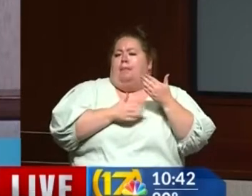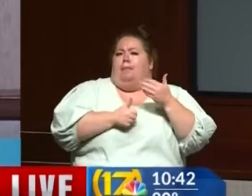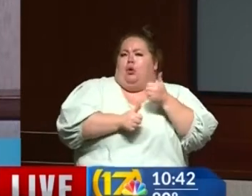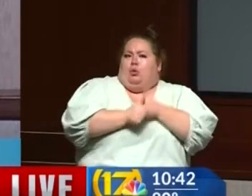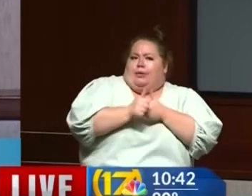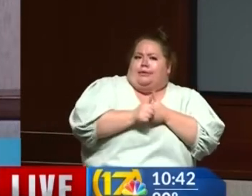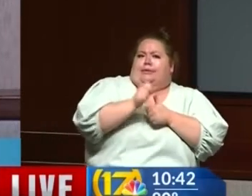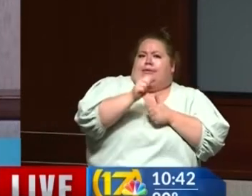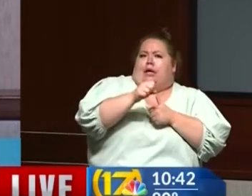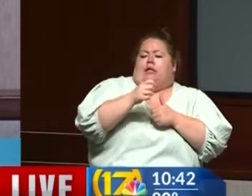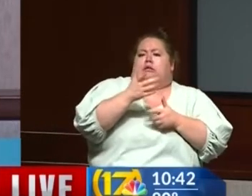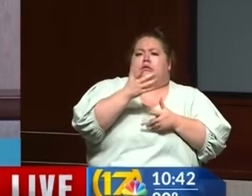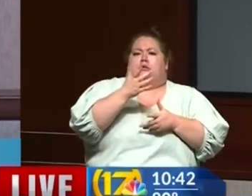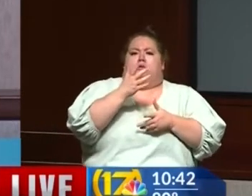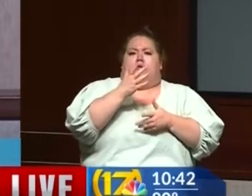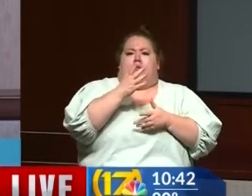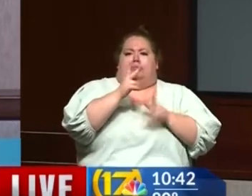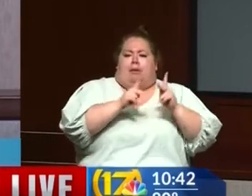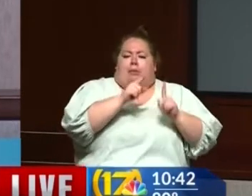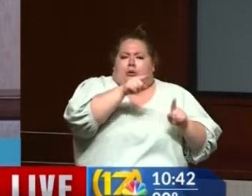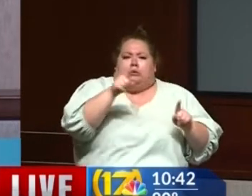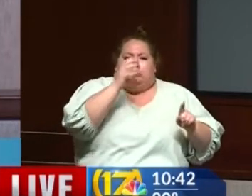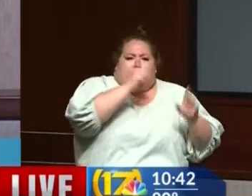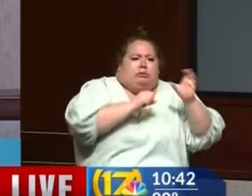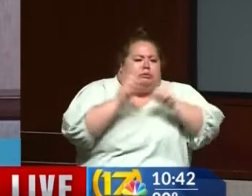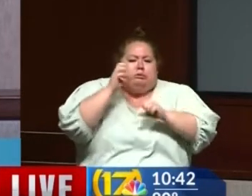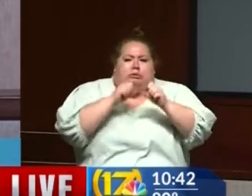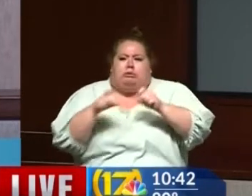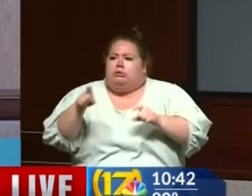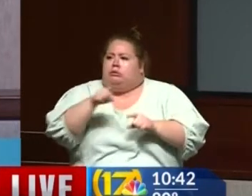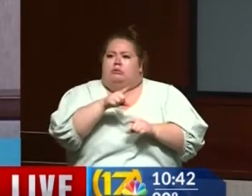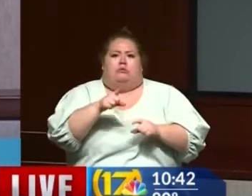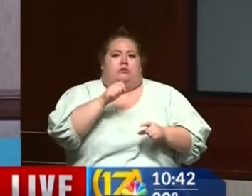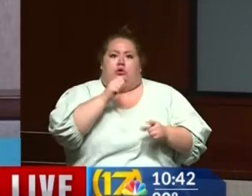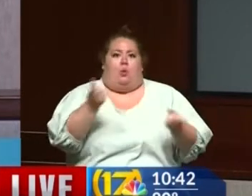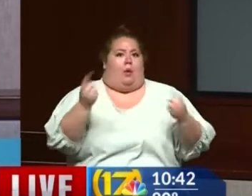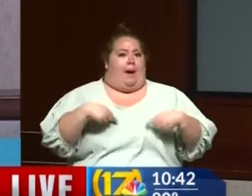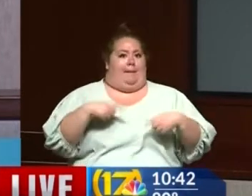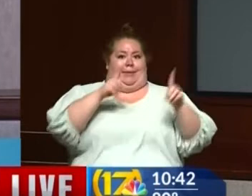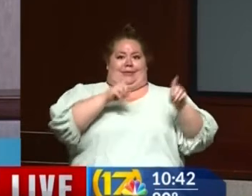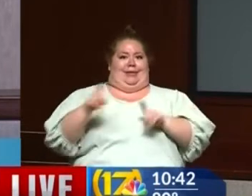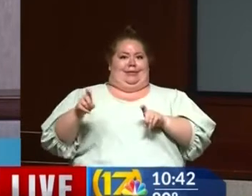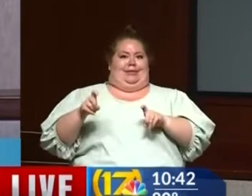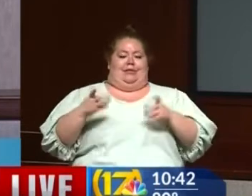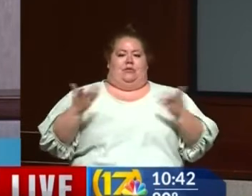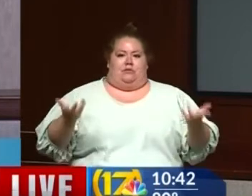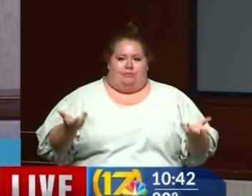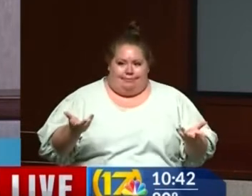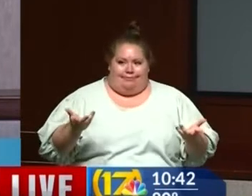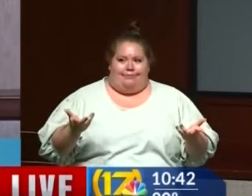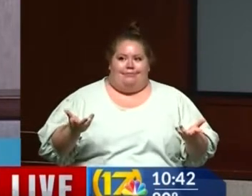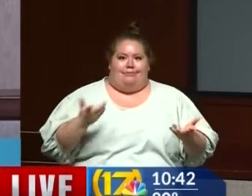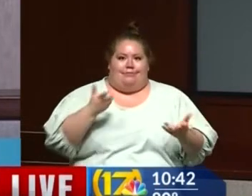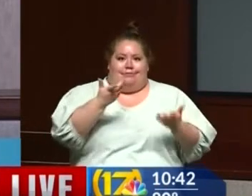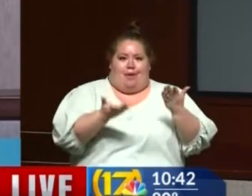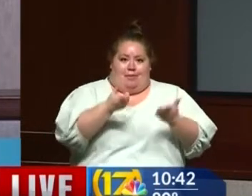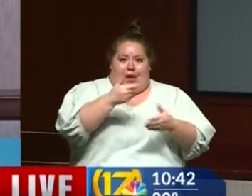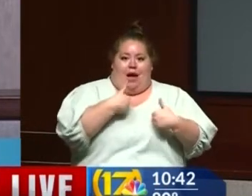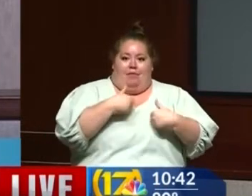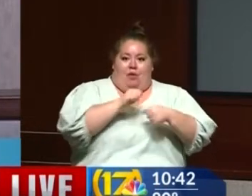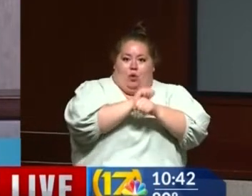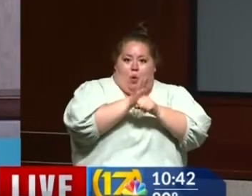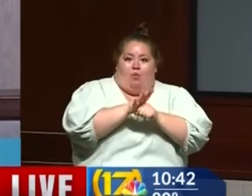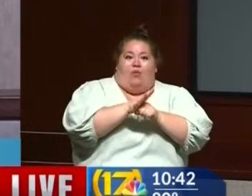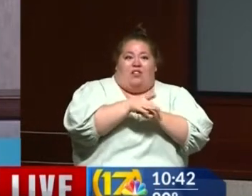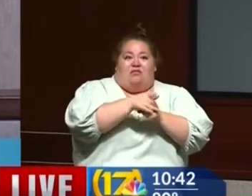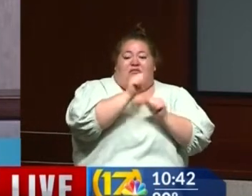a people here and there, and those few people, if they don't get tested and they don't know that they're positive and they don't isolate at home, can transmit to other people. So we want to make sure